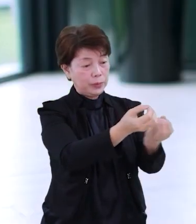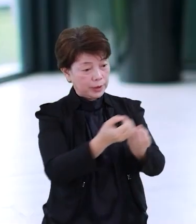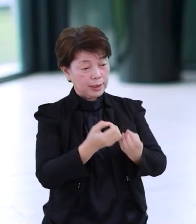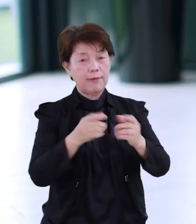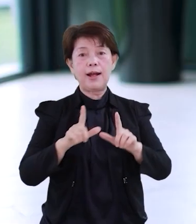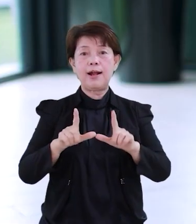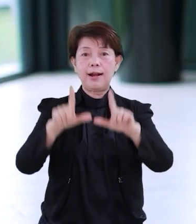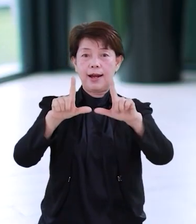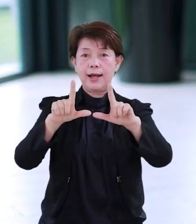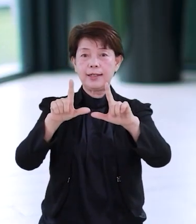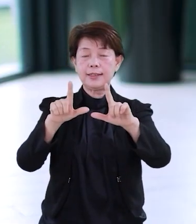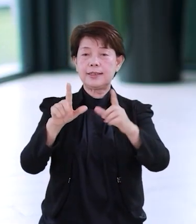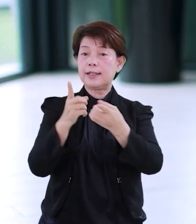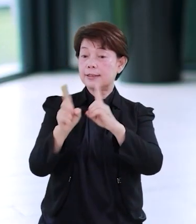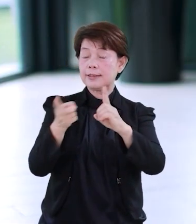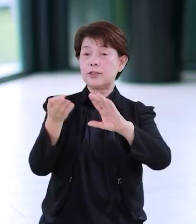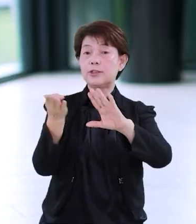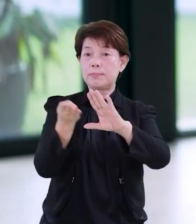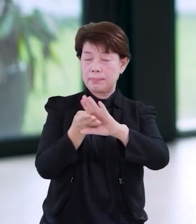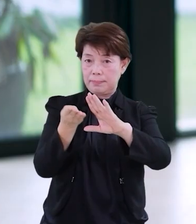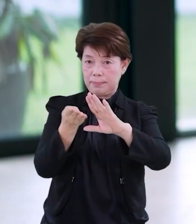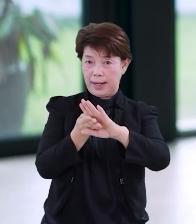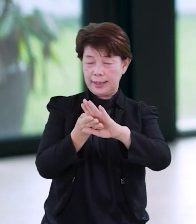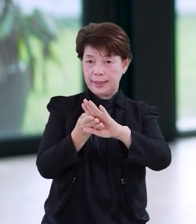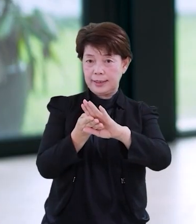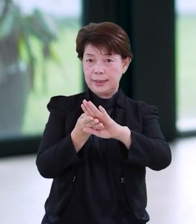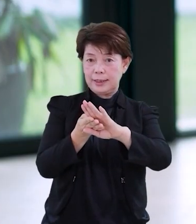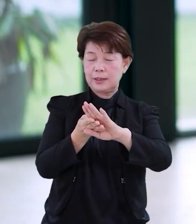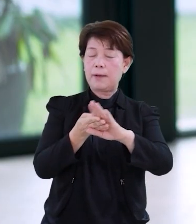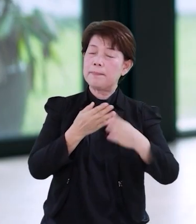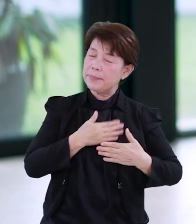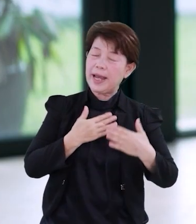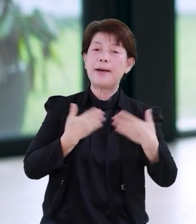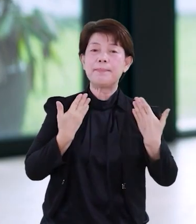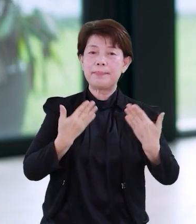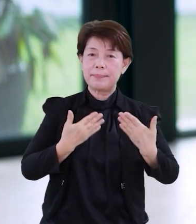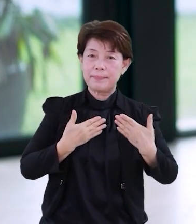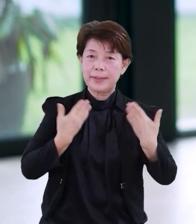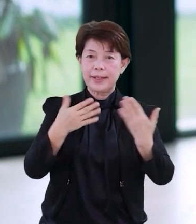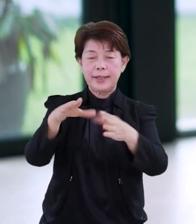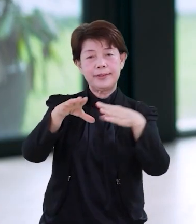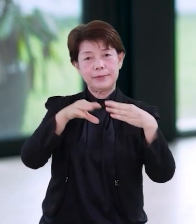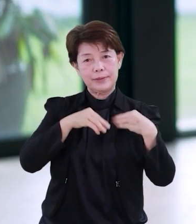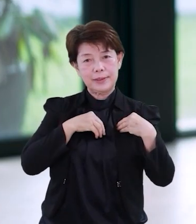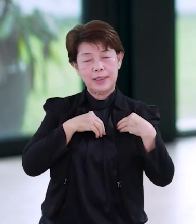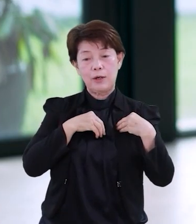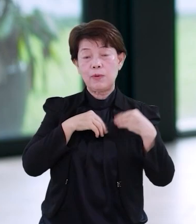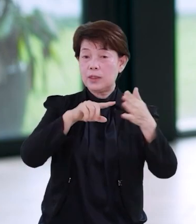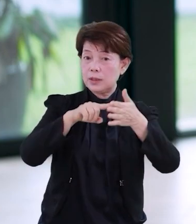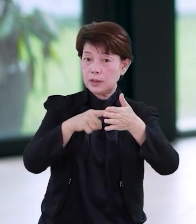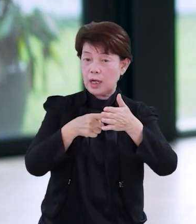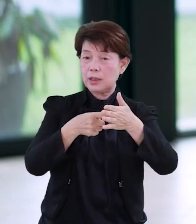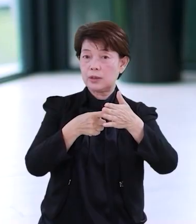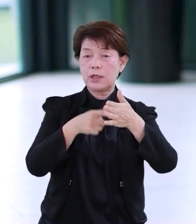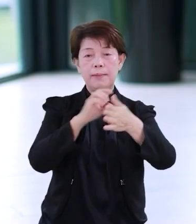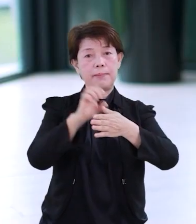bank to roll out our digital bank. We are very pleased to get that license. We are preparing ourselves to launch by